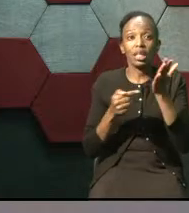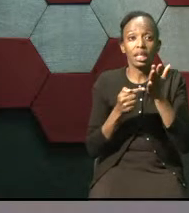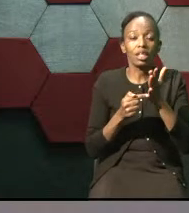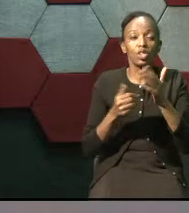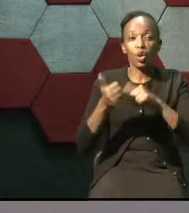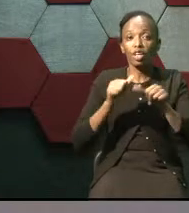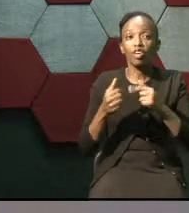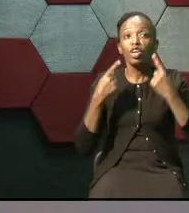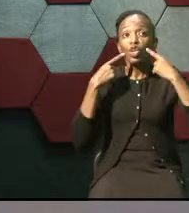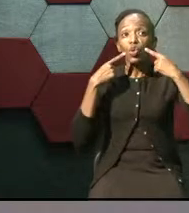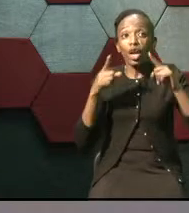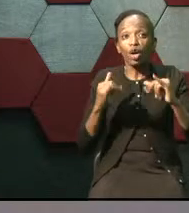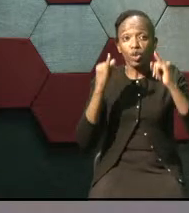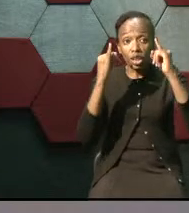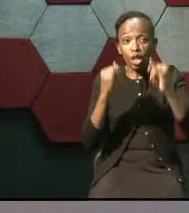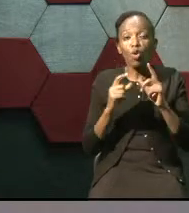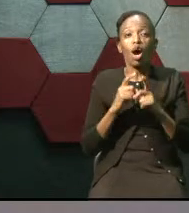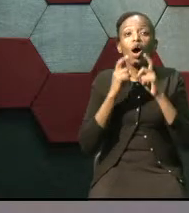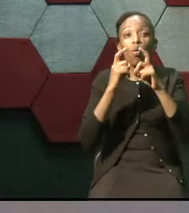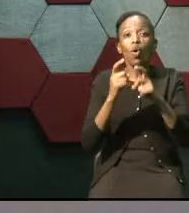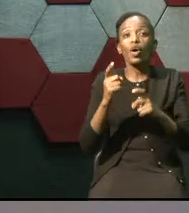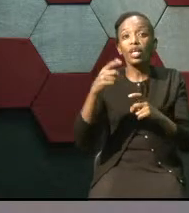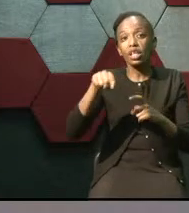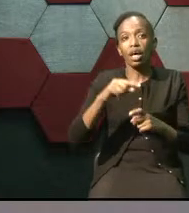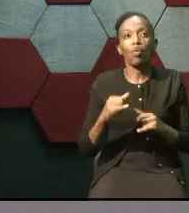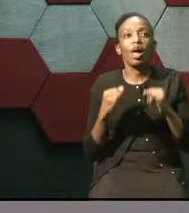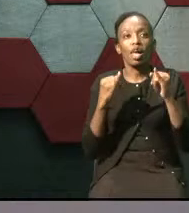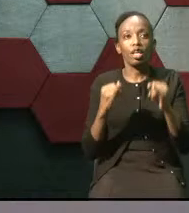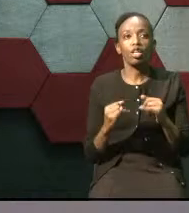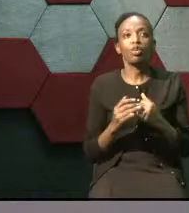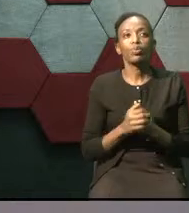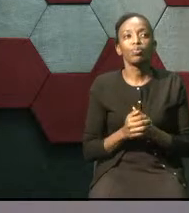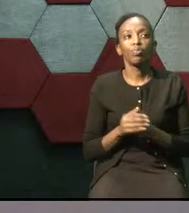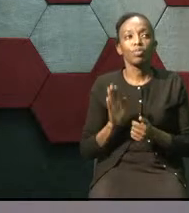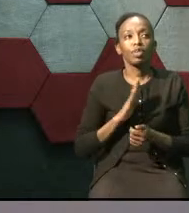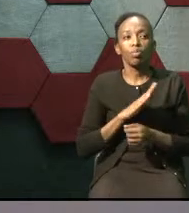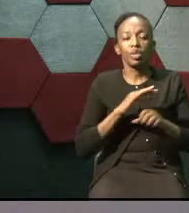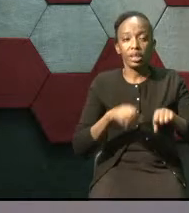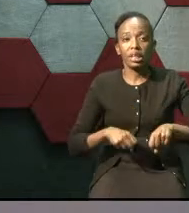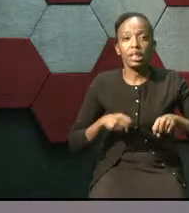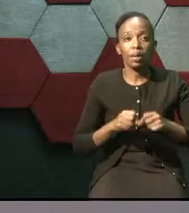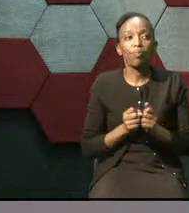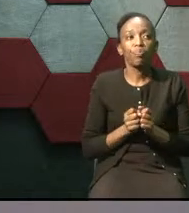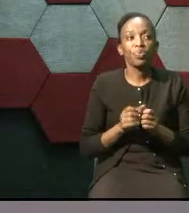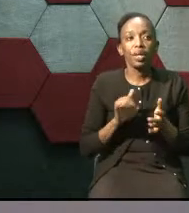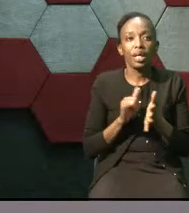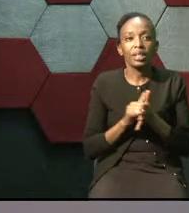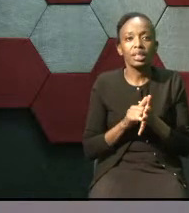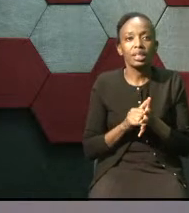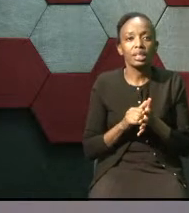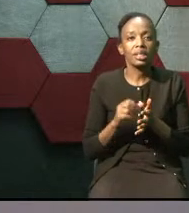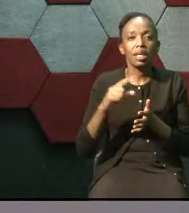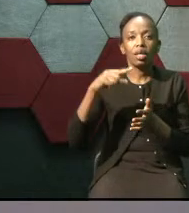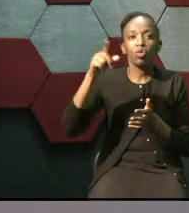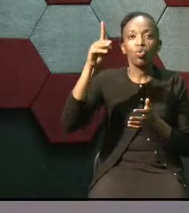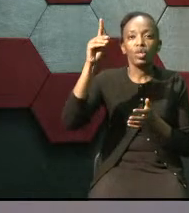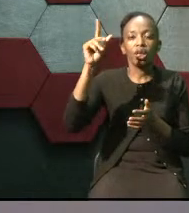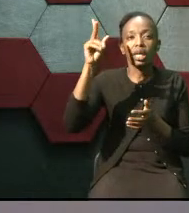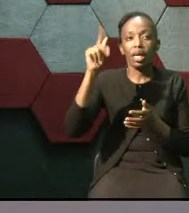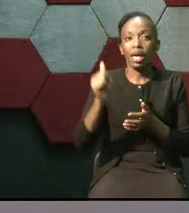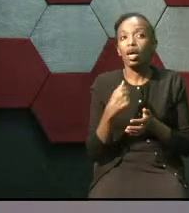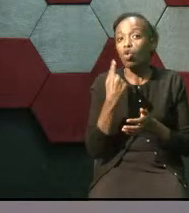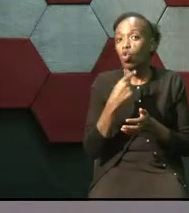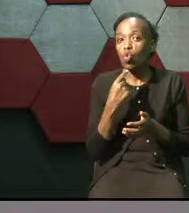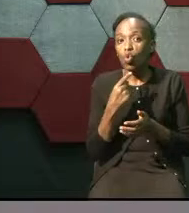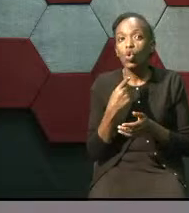announce this brand new award is our new board chair, and that is Mr. Sachin Gudka, who you all heard of or